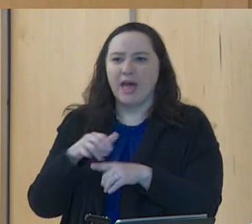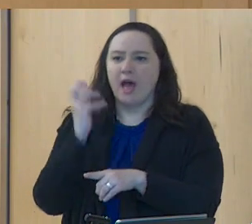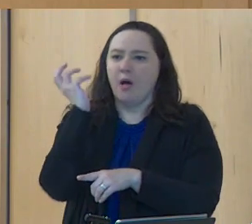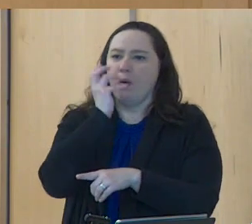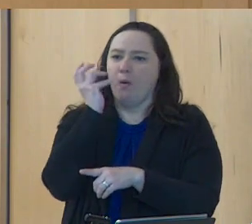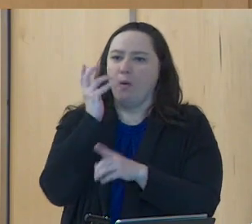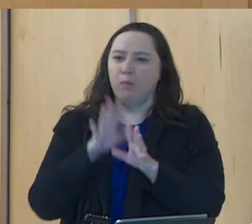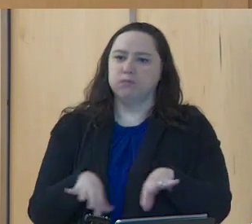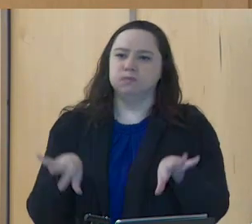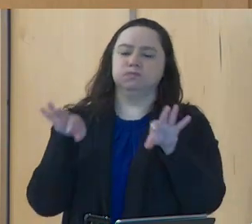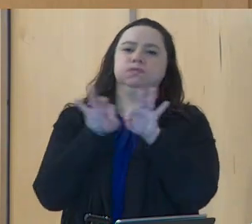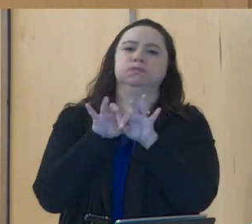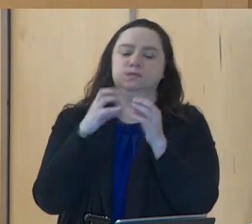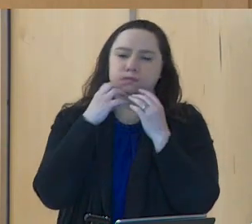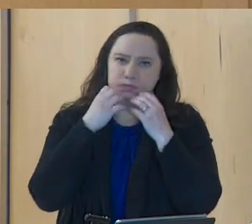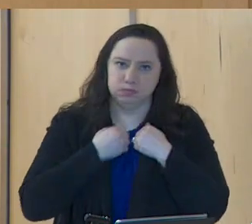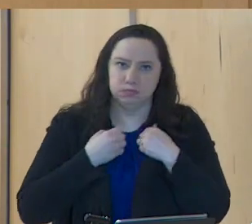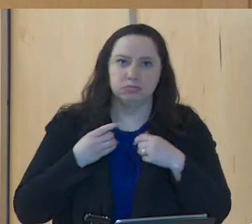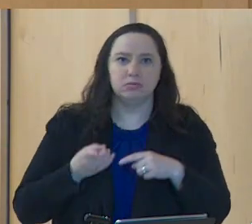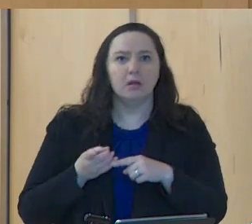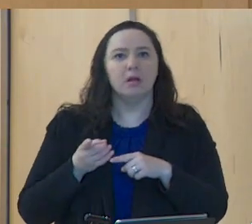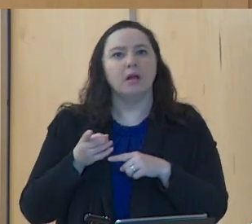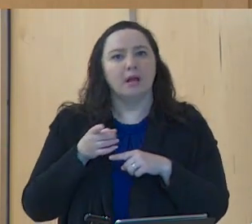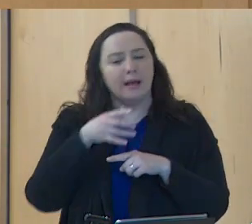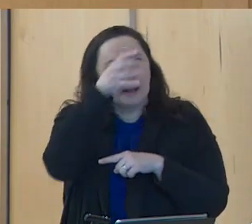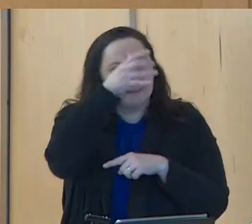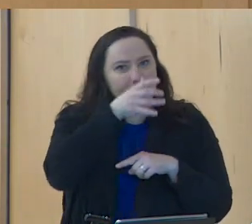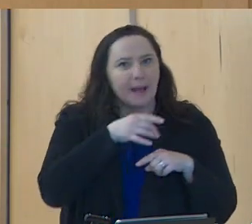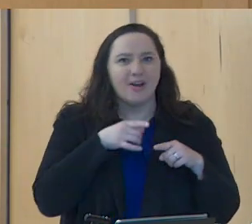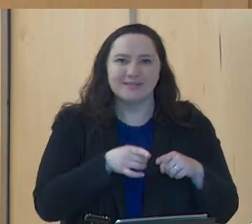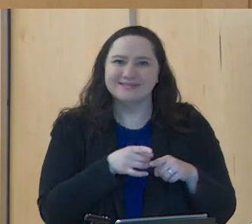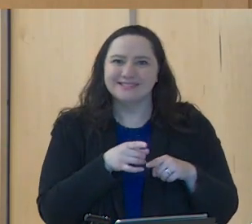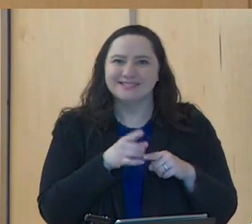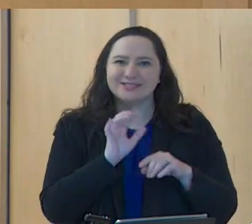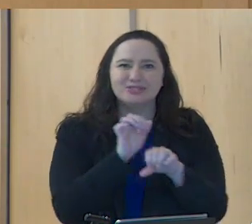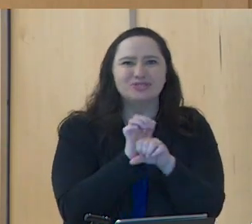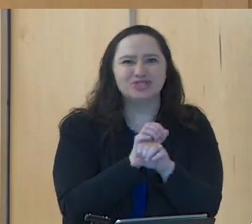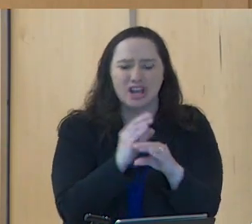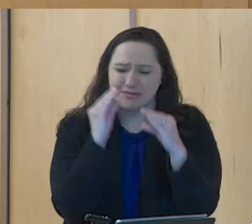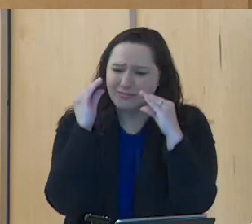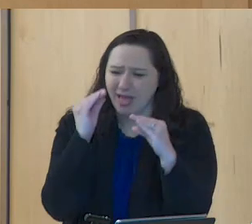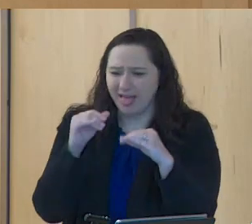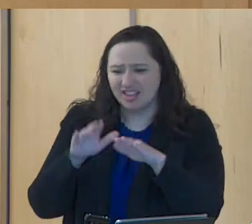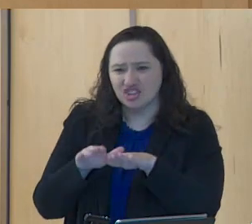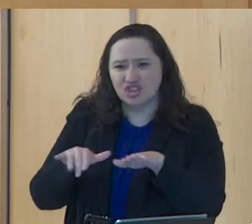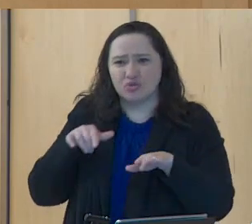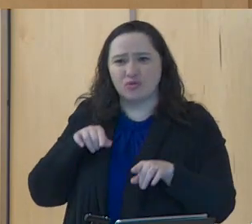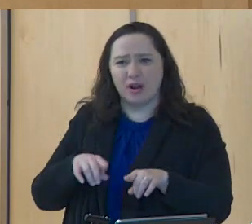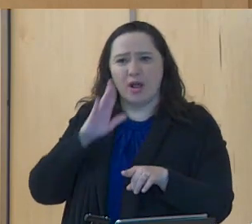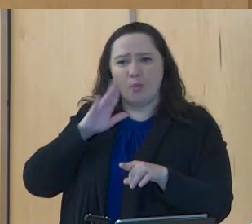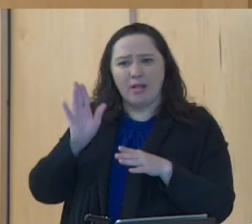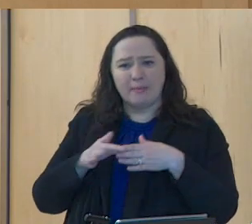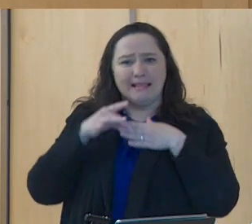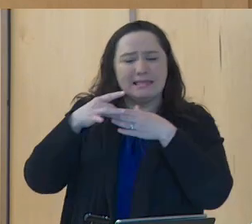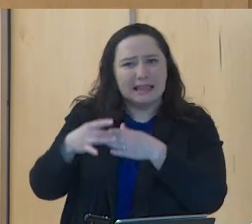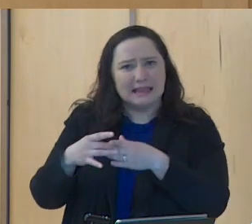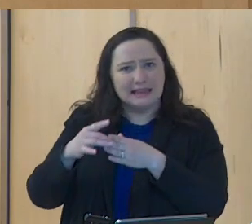indispensable as you parents begin to train the next generation of those who are going to lead us in worship.